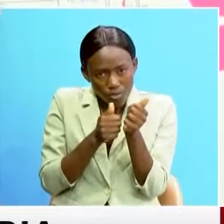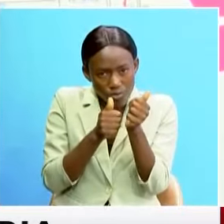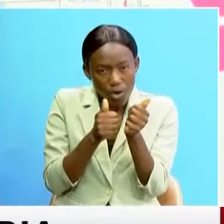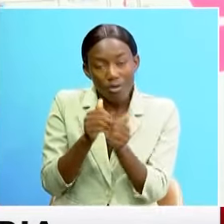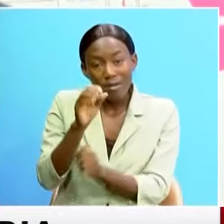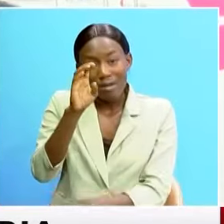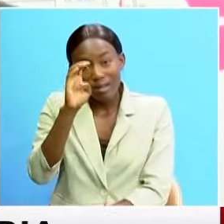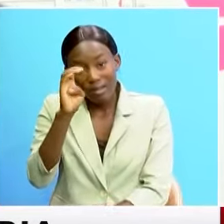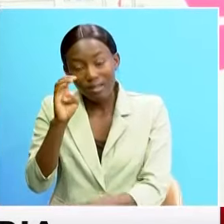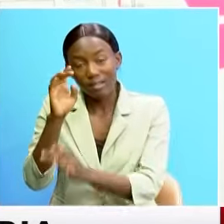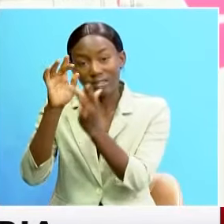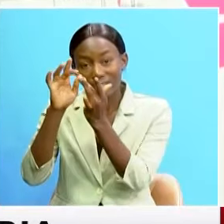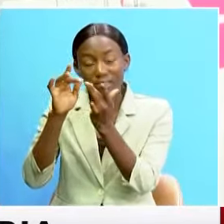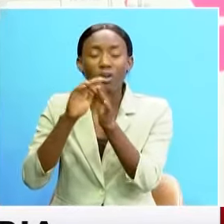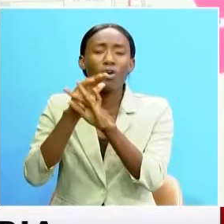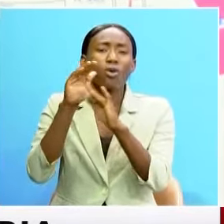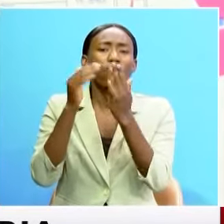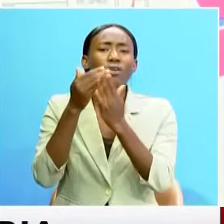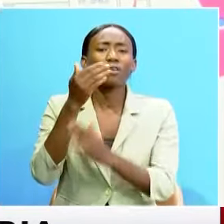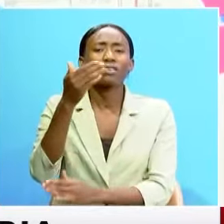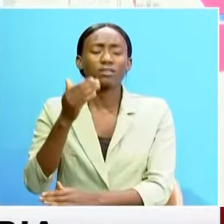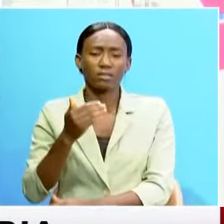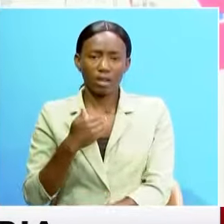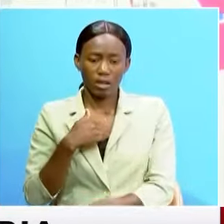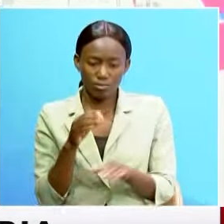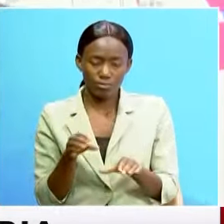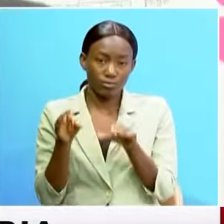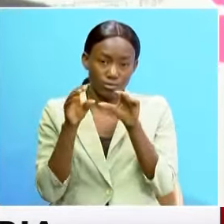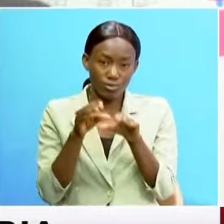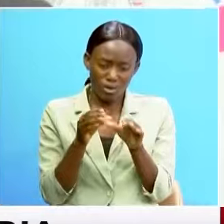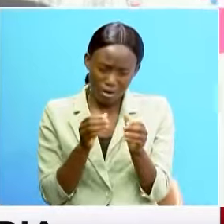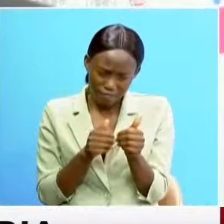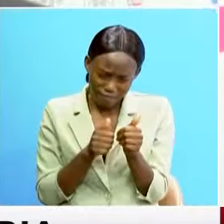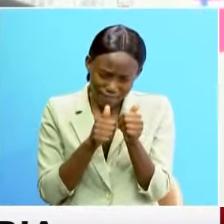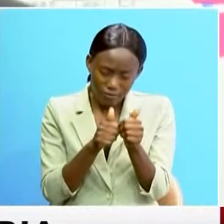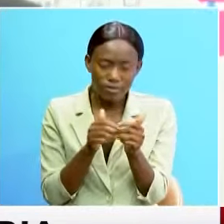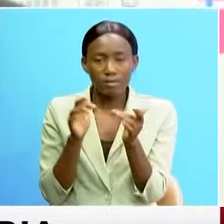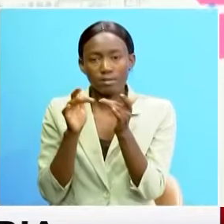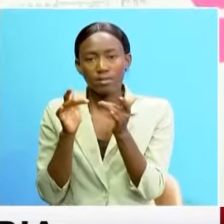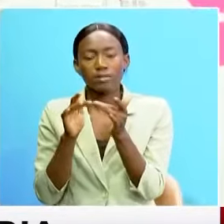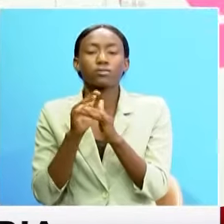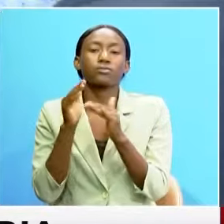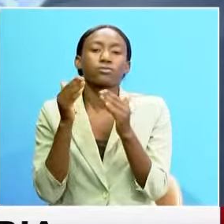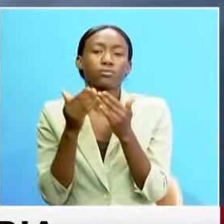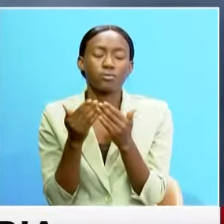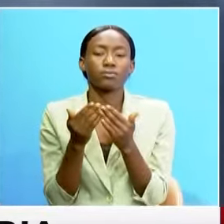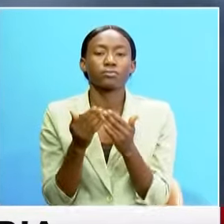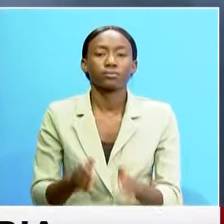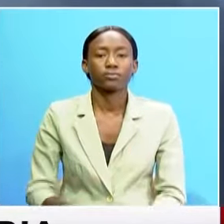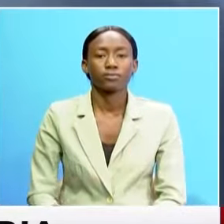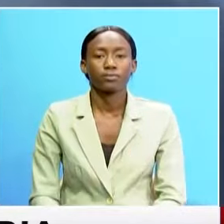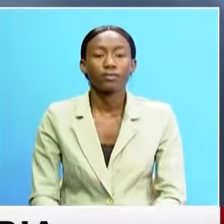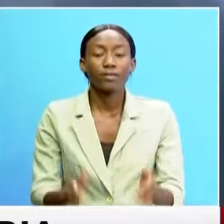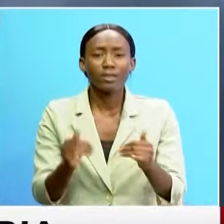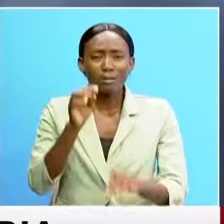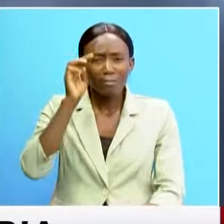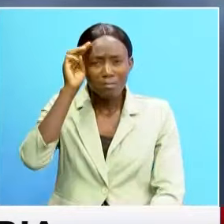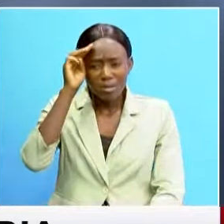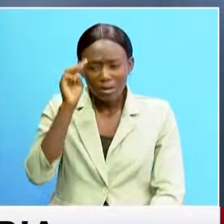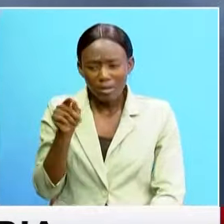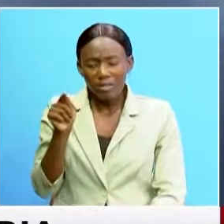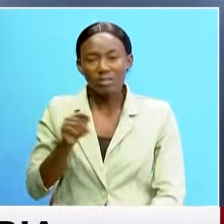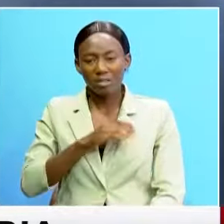e-expenditure in terms of everything else that we have to do, you know, in life is going digital. The minister is in